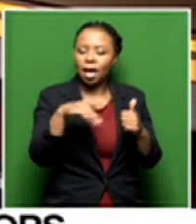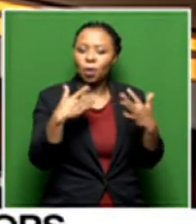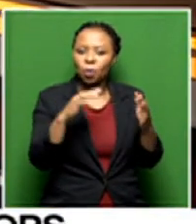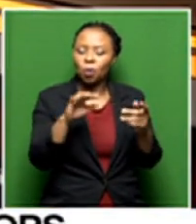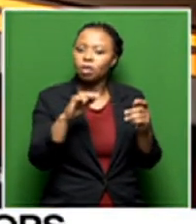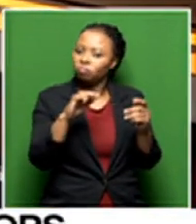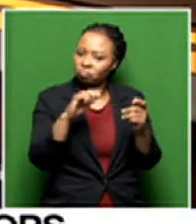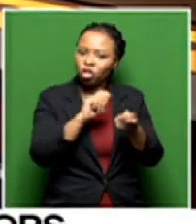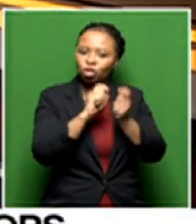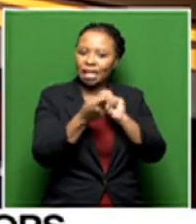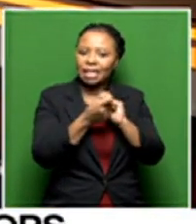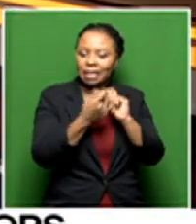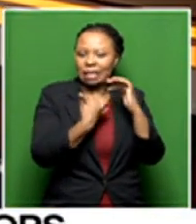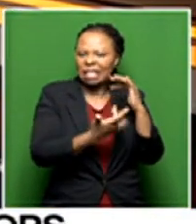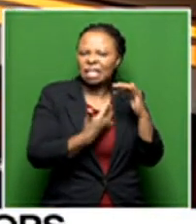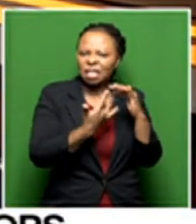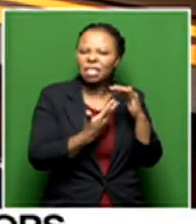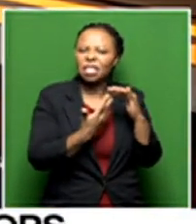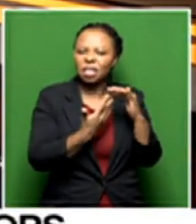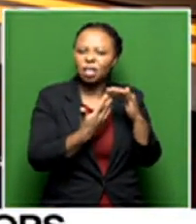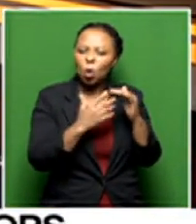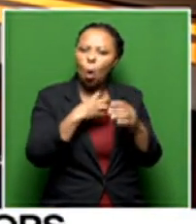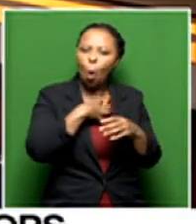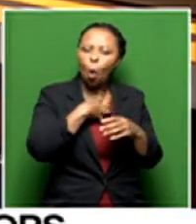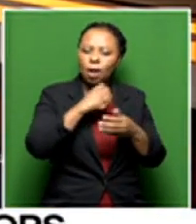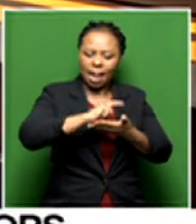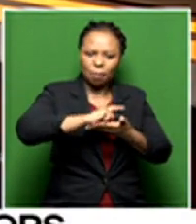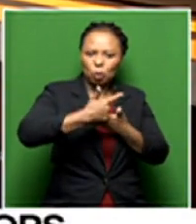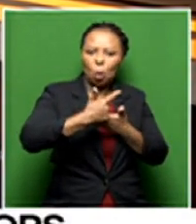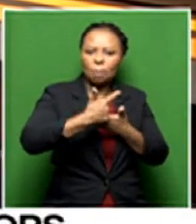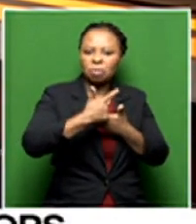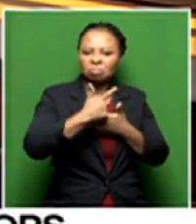in this industry. What inspired the idea of coming up with your own laptop brand?